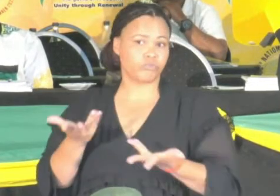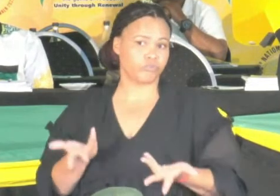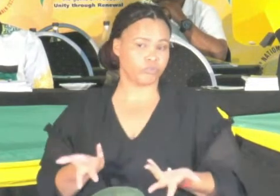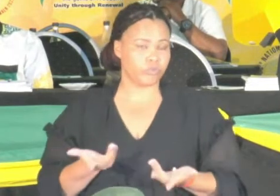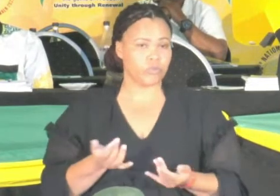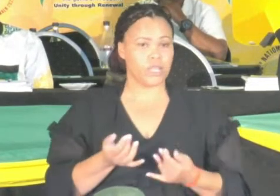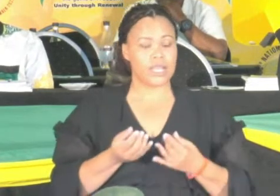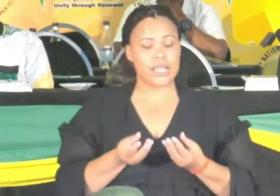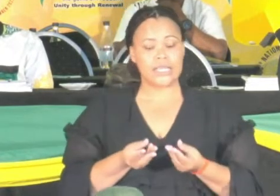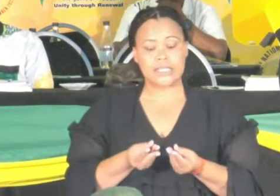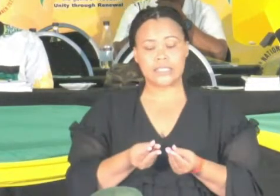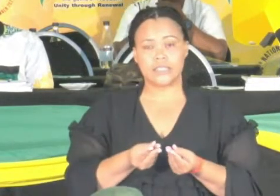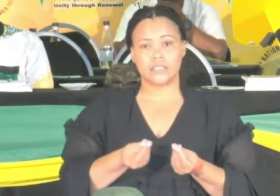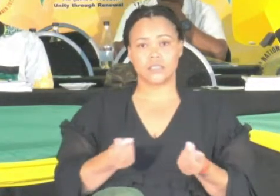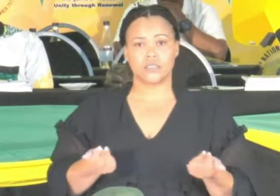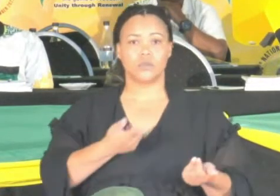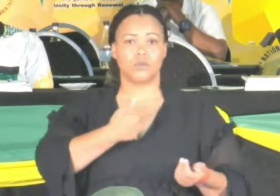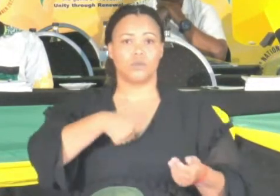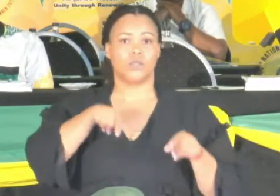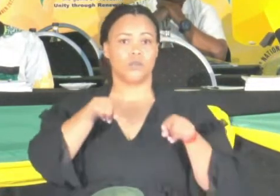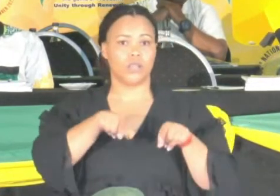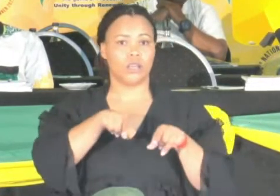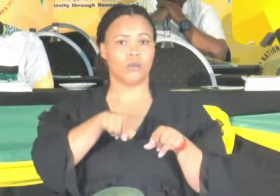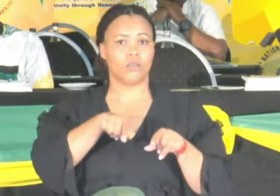resolutions that we will adopt today